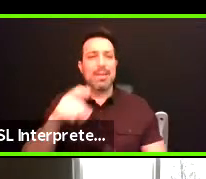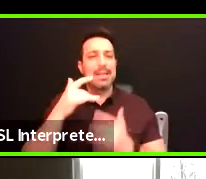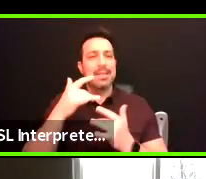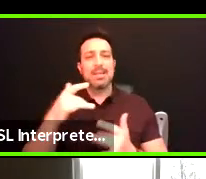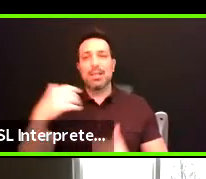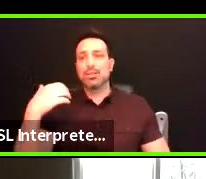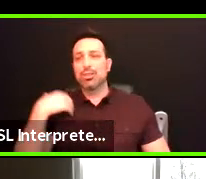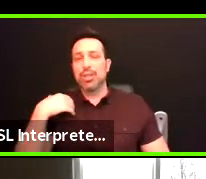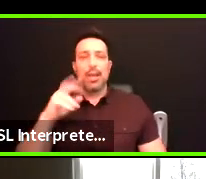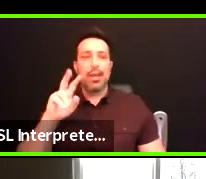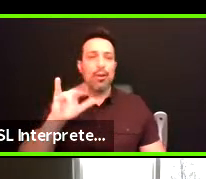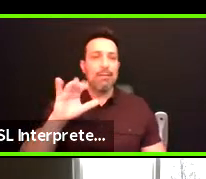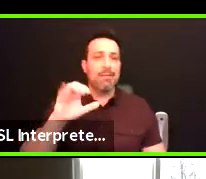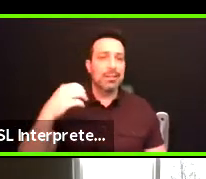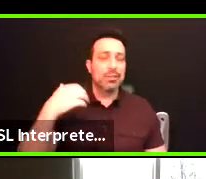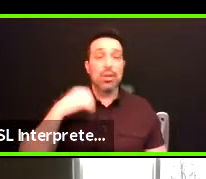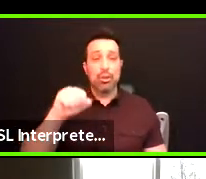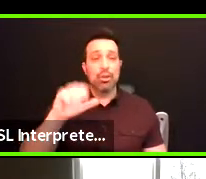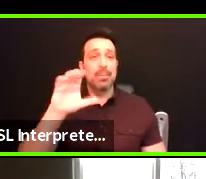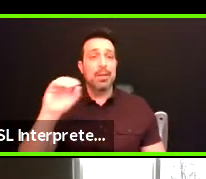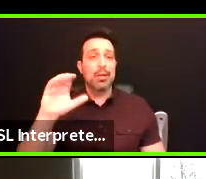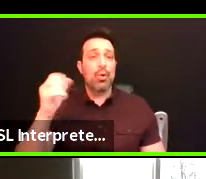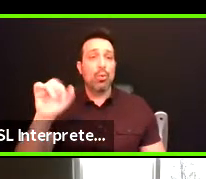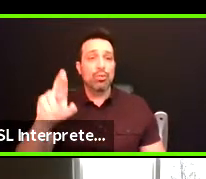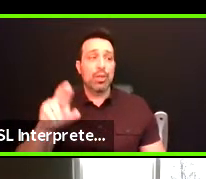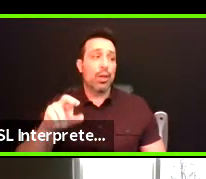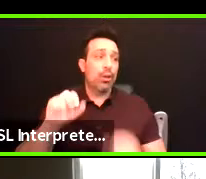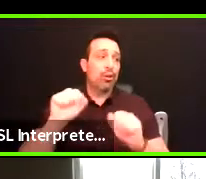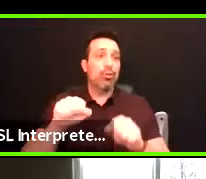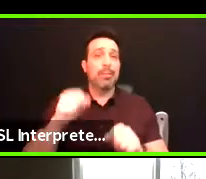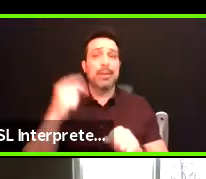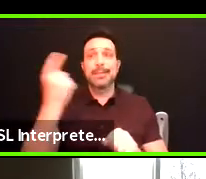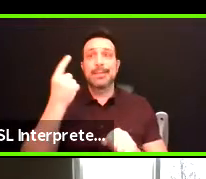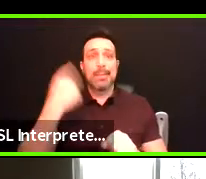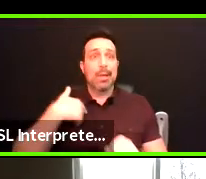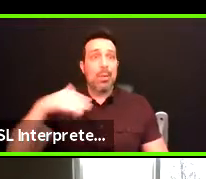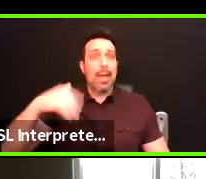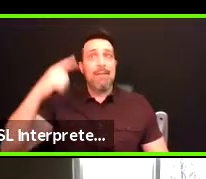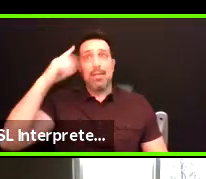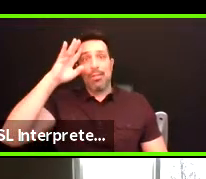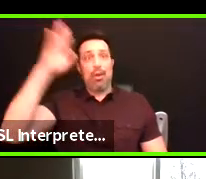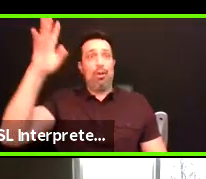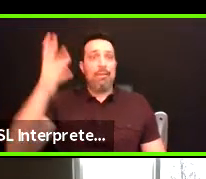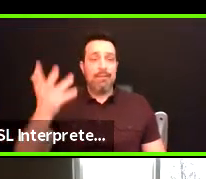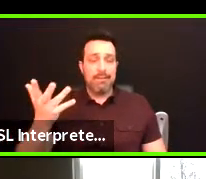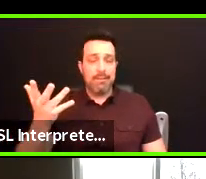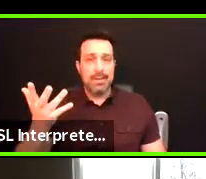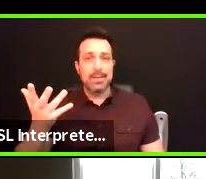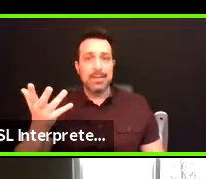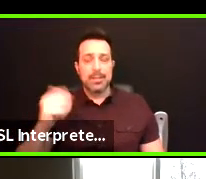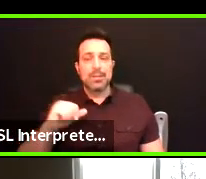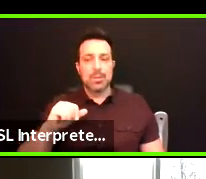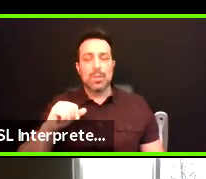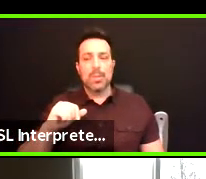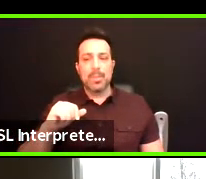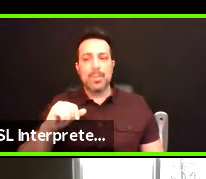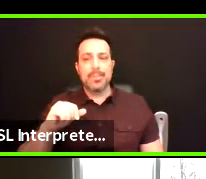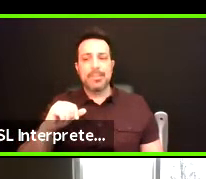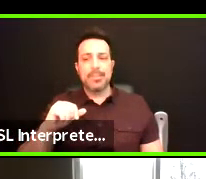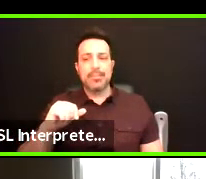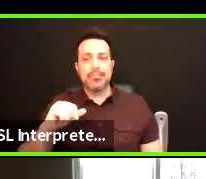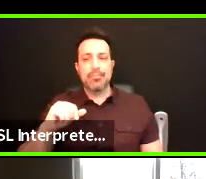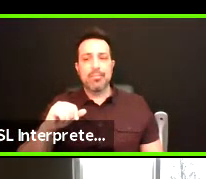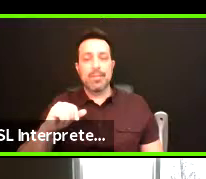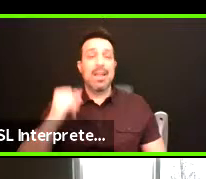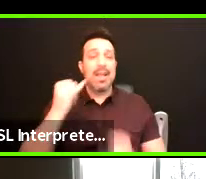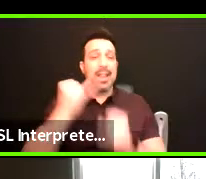chair, vice chair. It could be co-chairs. It could be something that we haven't even thought of. So, you know, the last